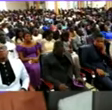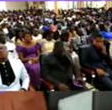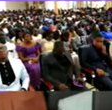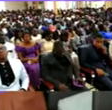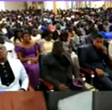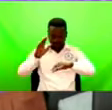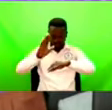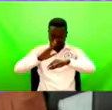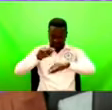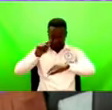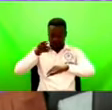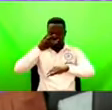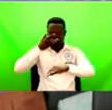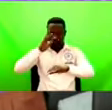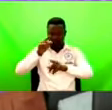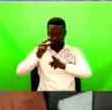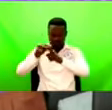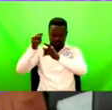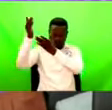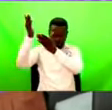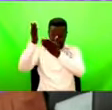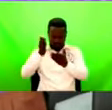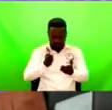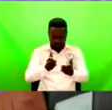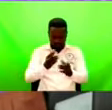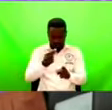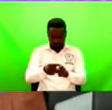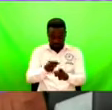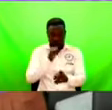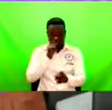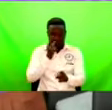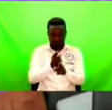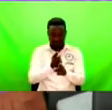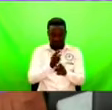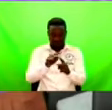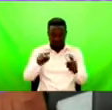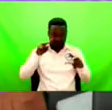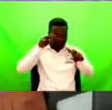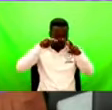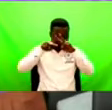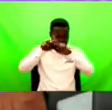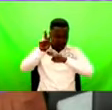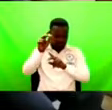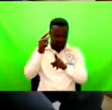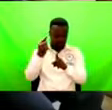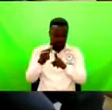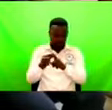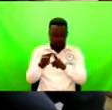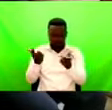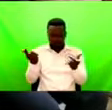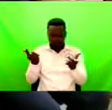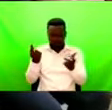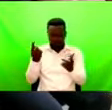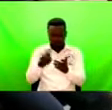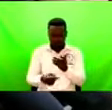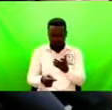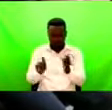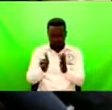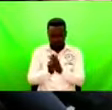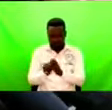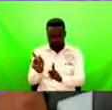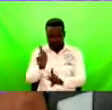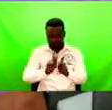word. This one is not just a word, but prophetic, to lift these ones that have